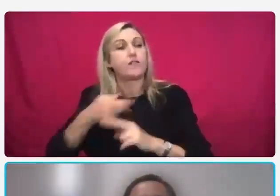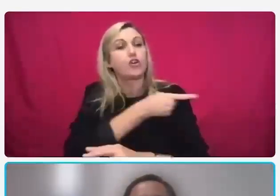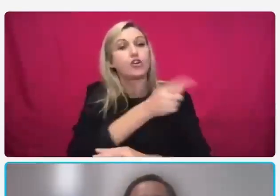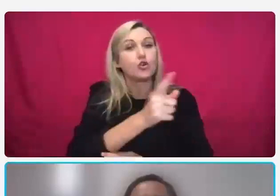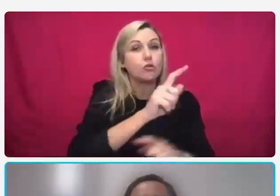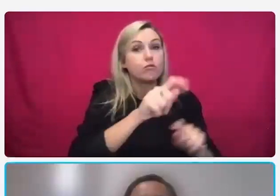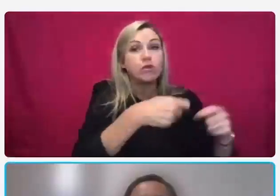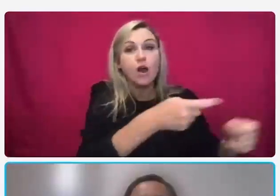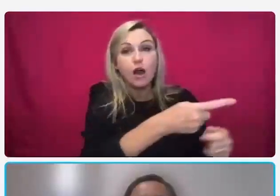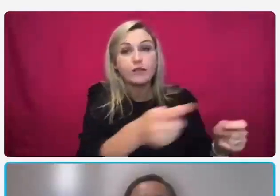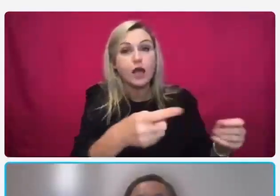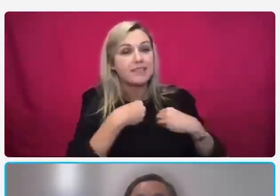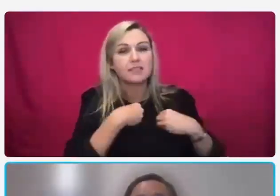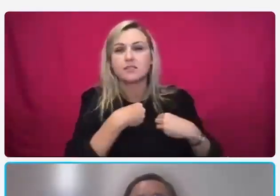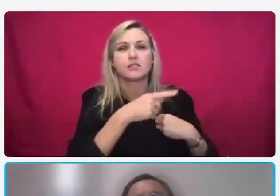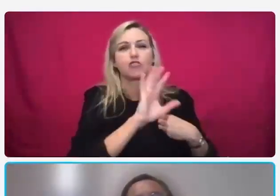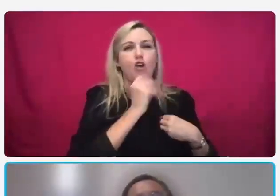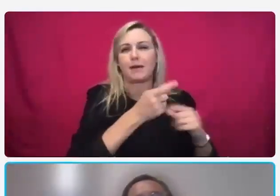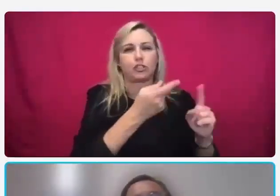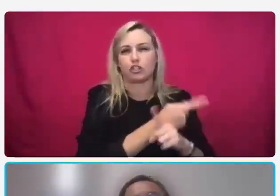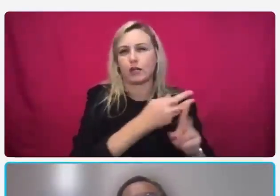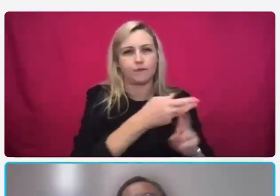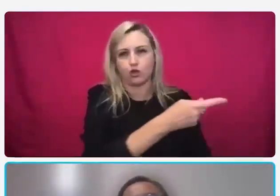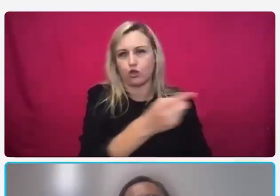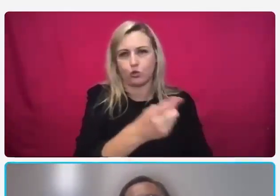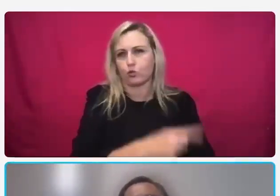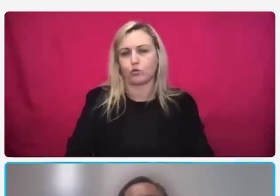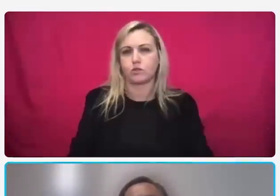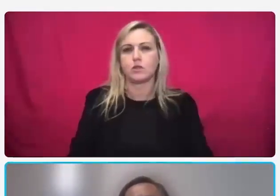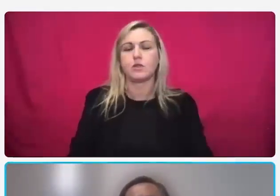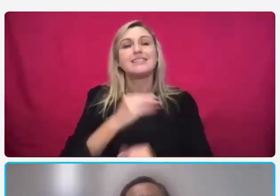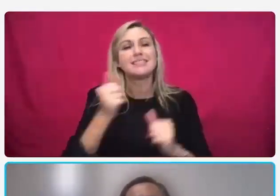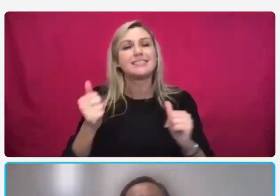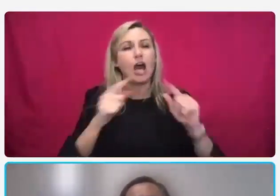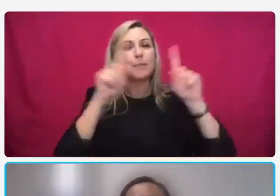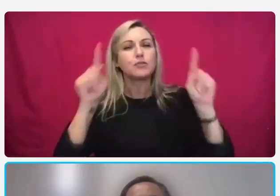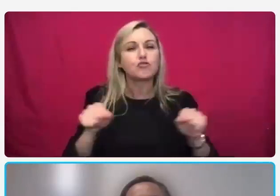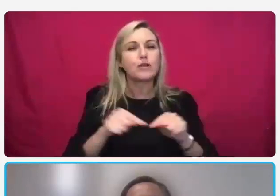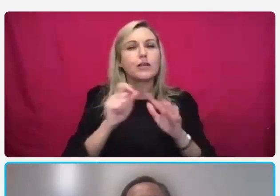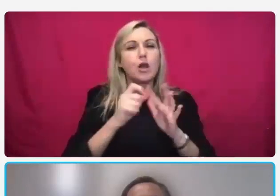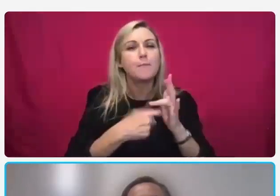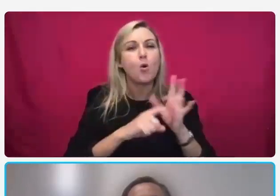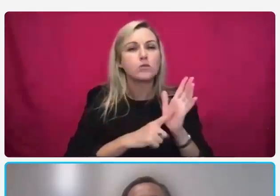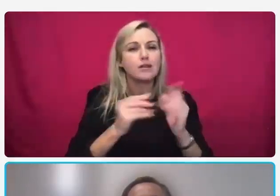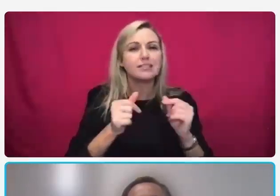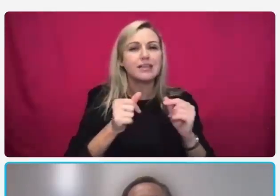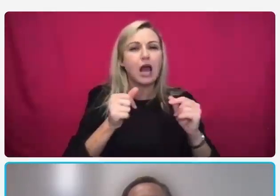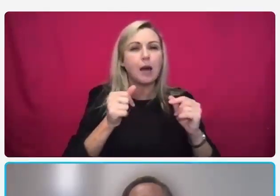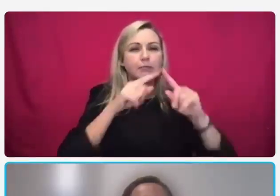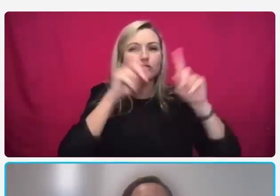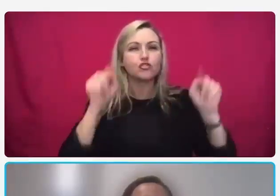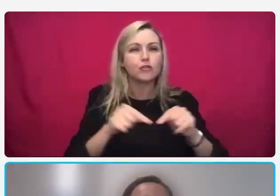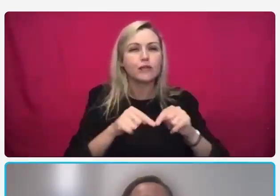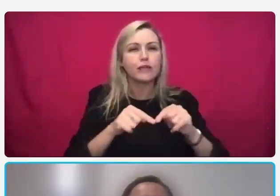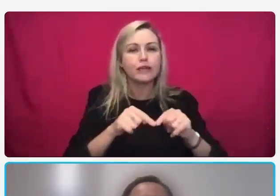providers. There will be some changes to some of the screens in the aged care provider portal and the way that